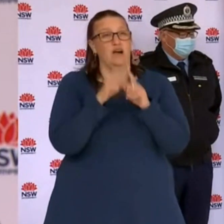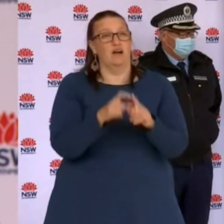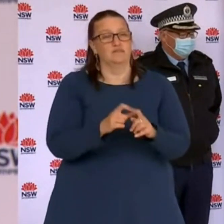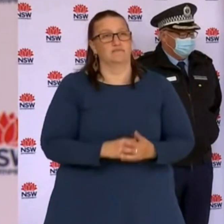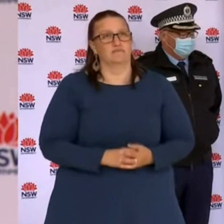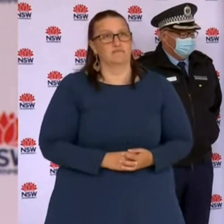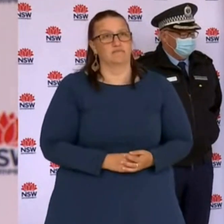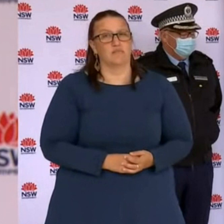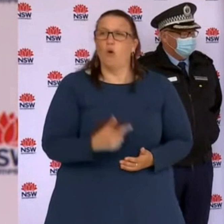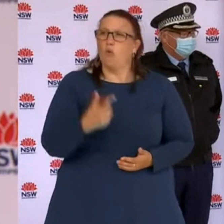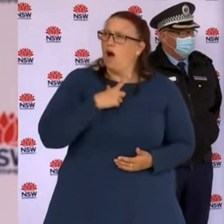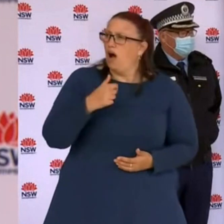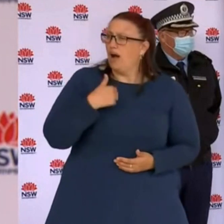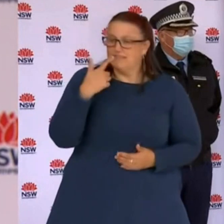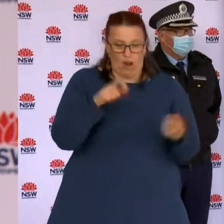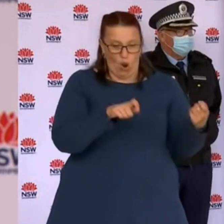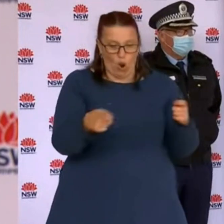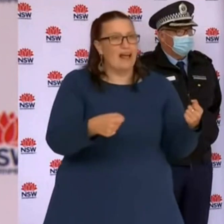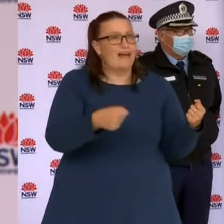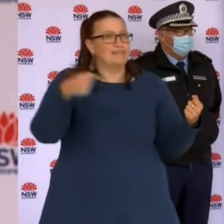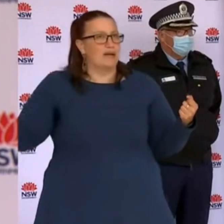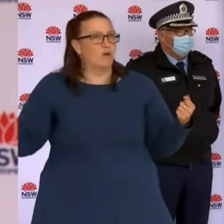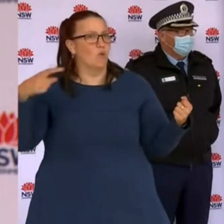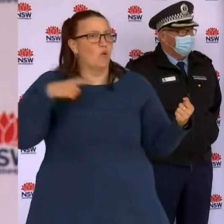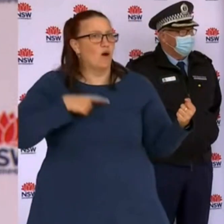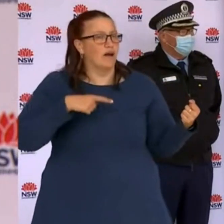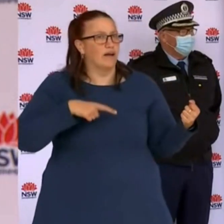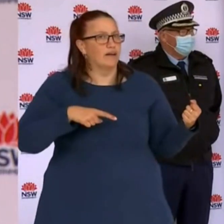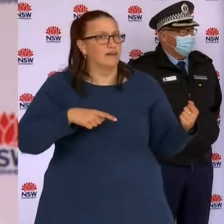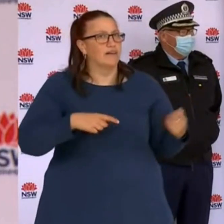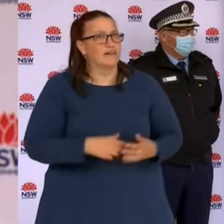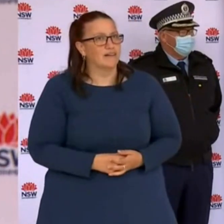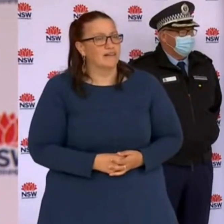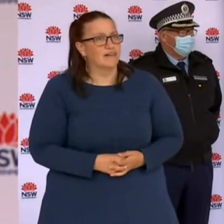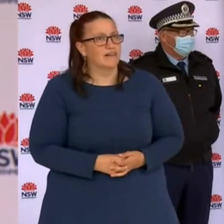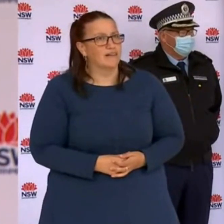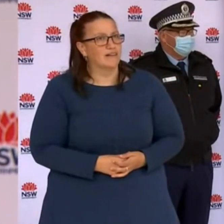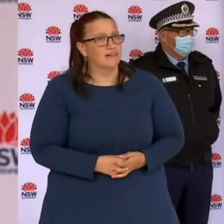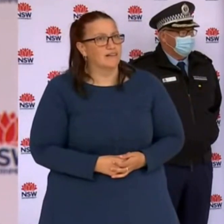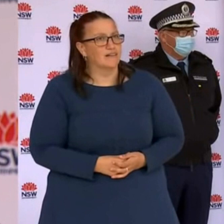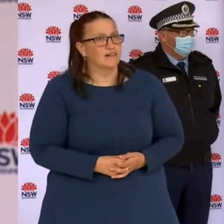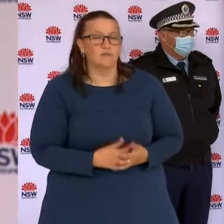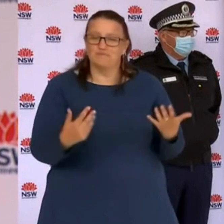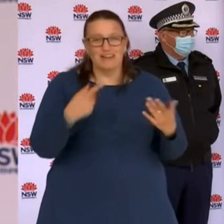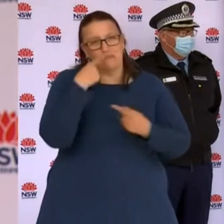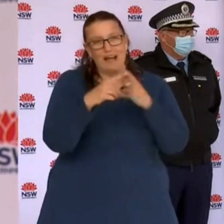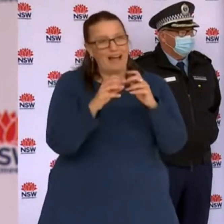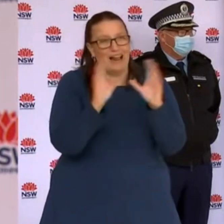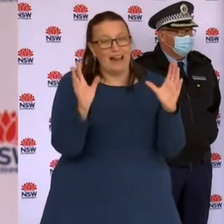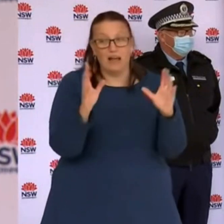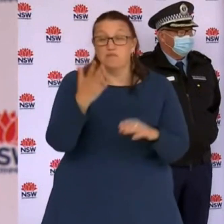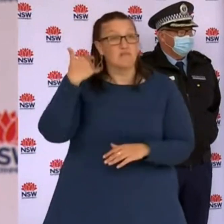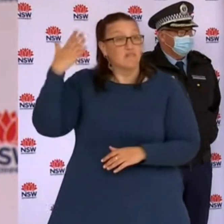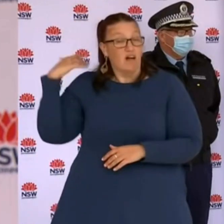seen, the reason why I recommended an extension to the lockdown was that we would have expected to see, I think I mentioned it in previous